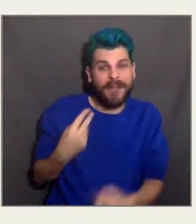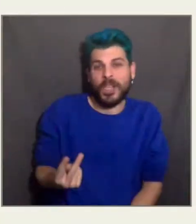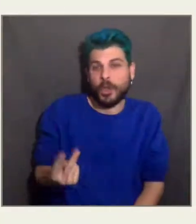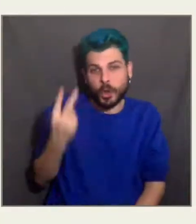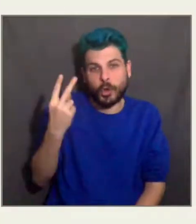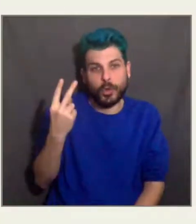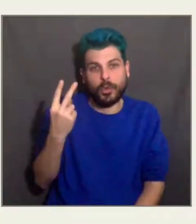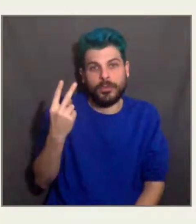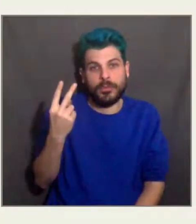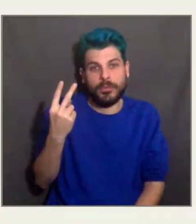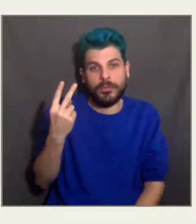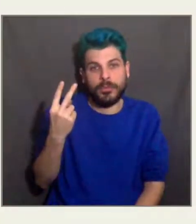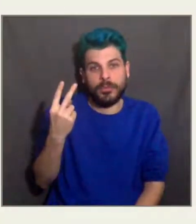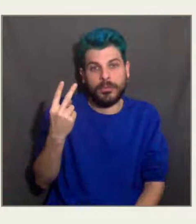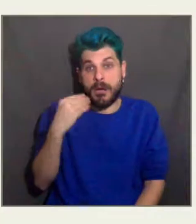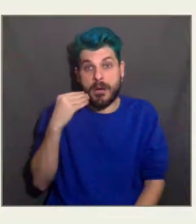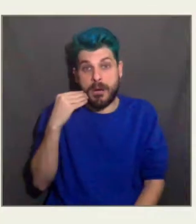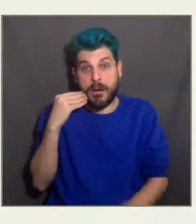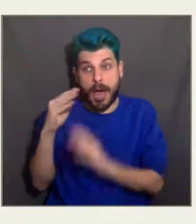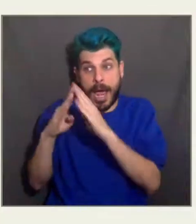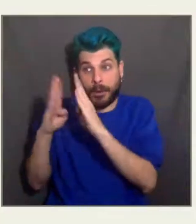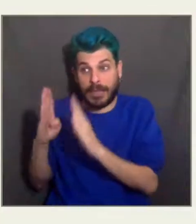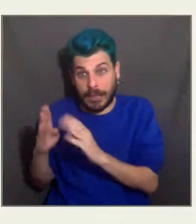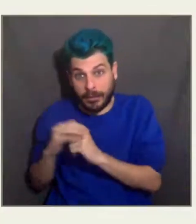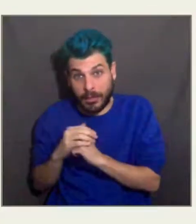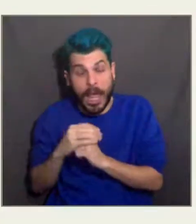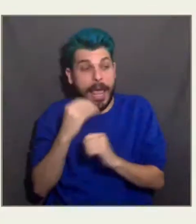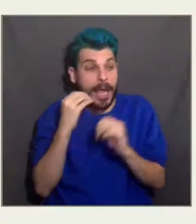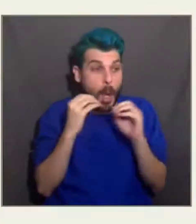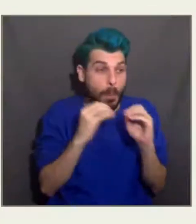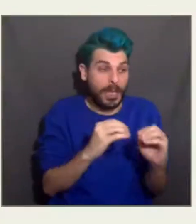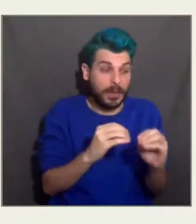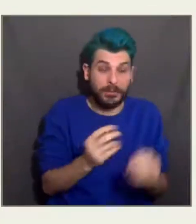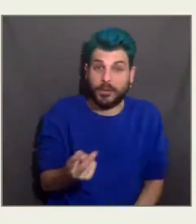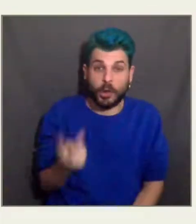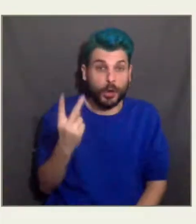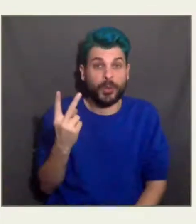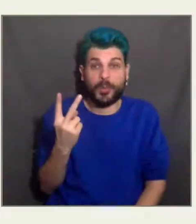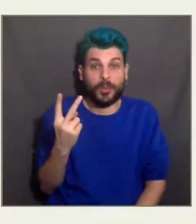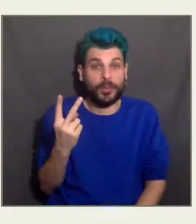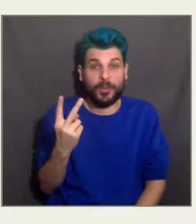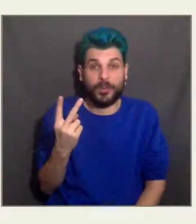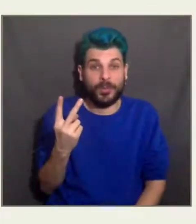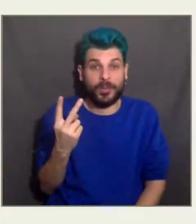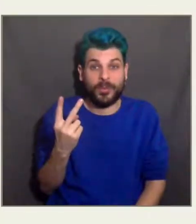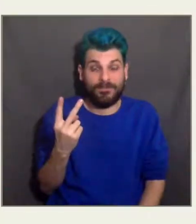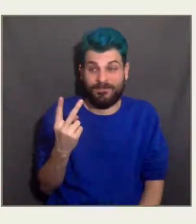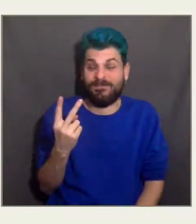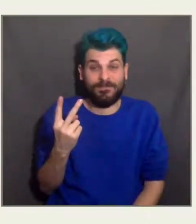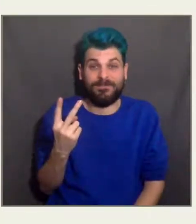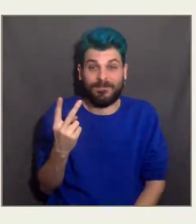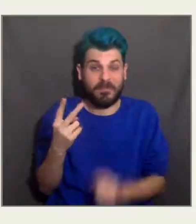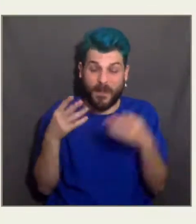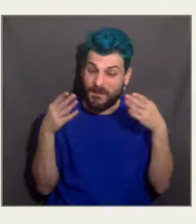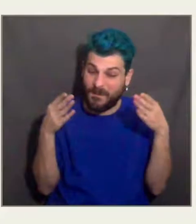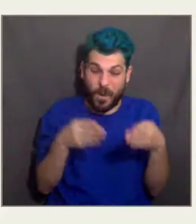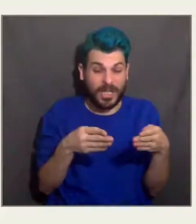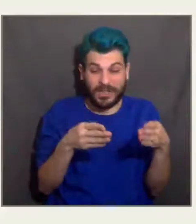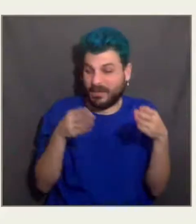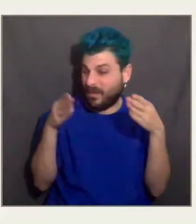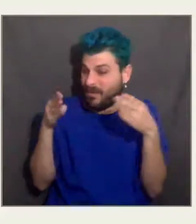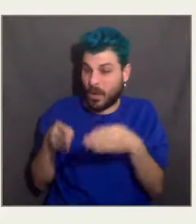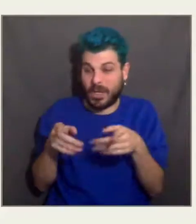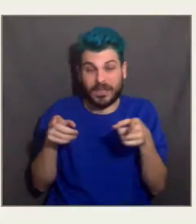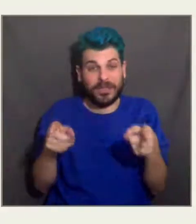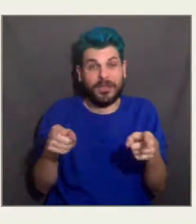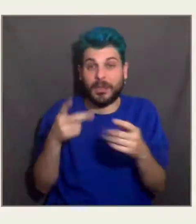measure. So we're kind of at capacity right now, and we're really, really focused. In the future,